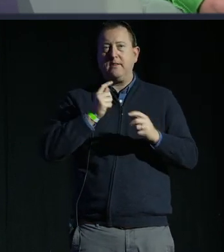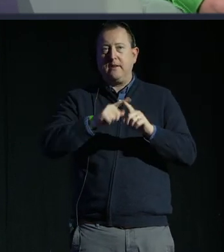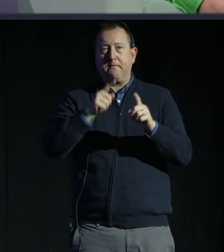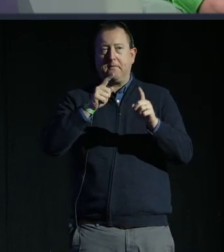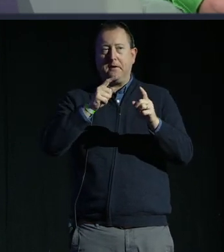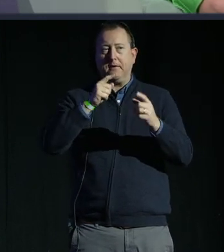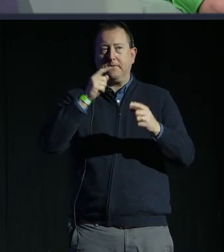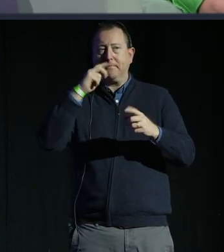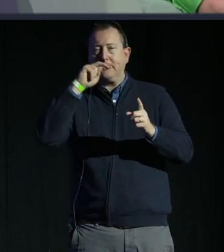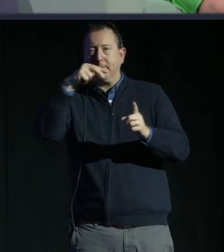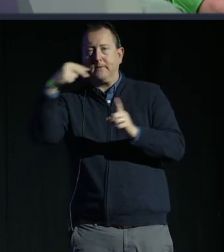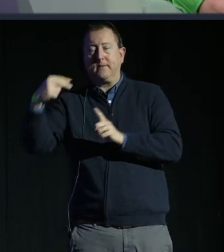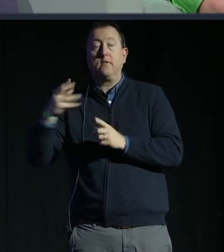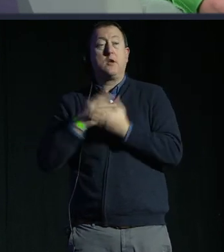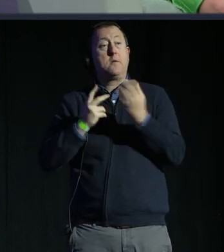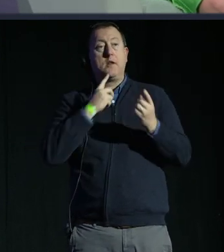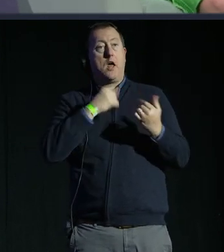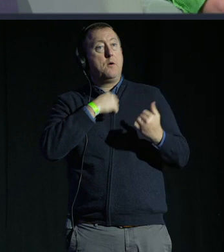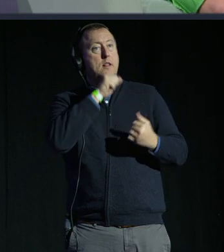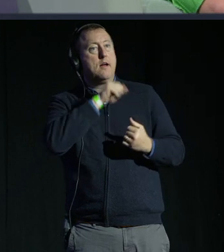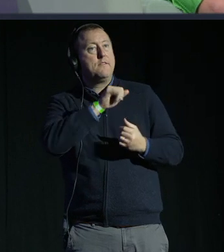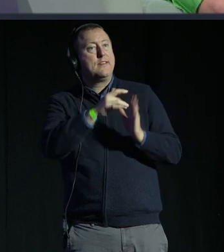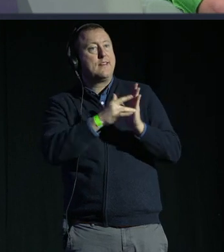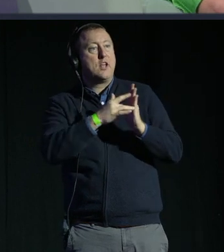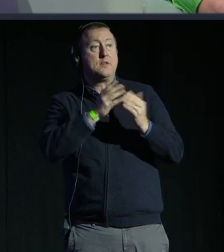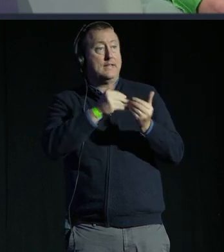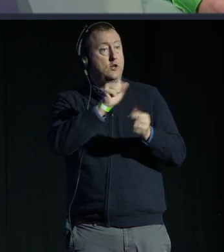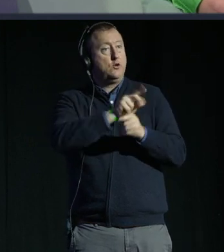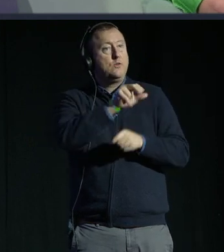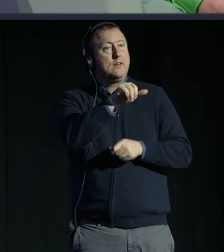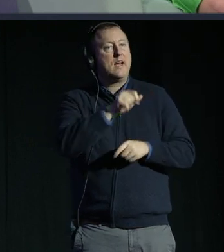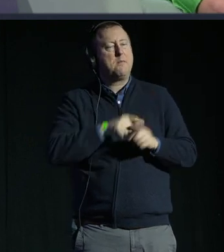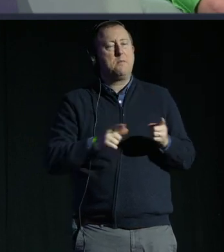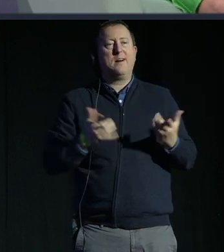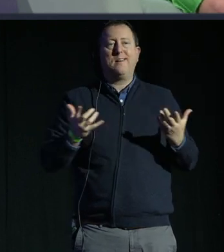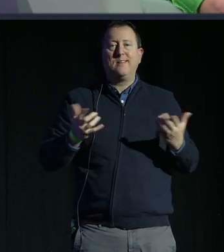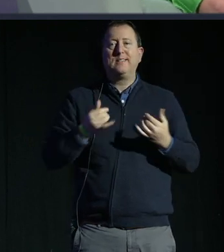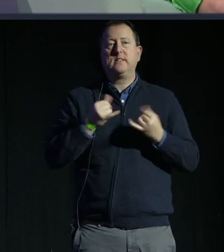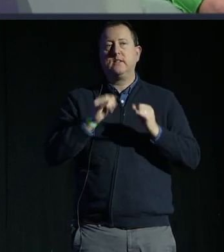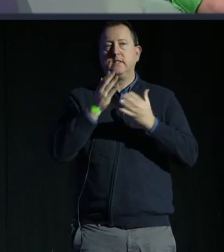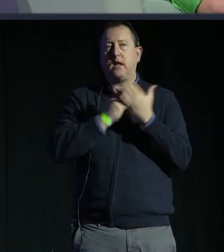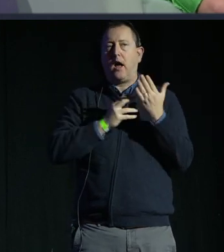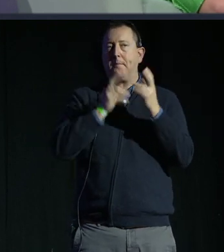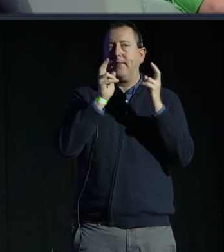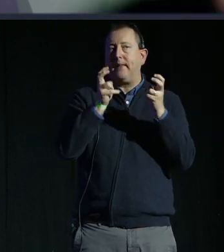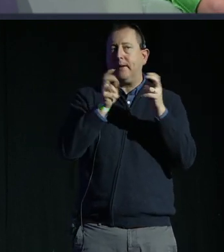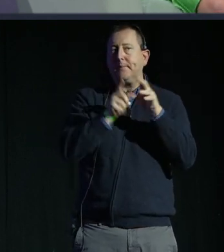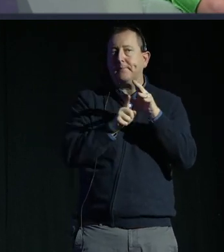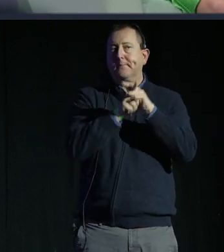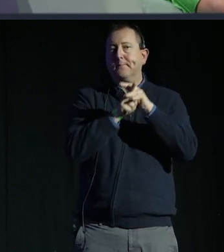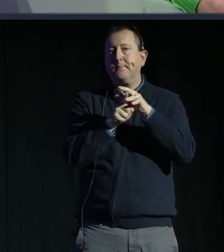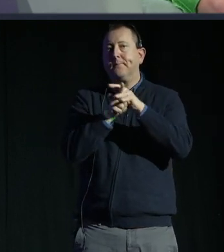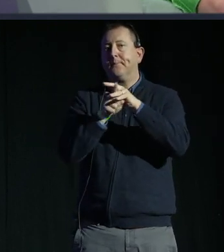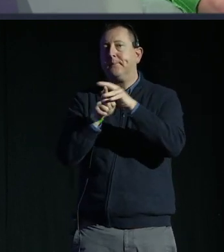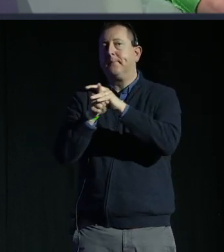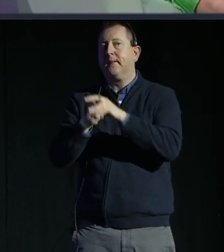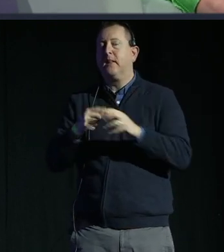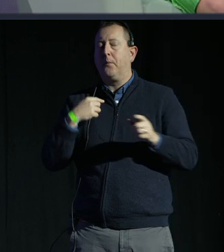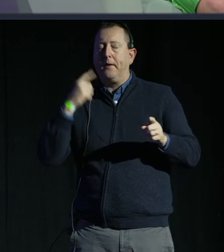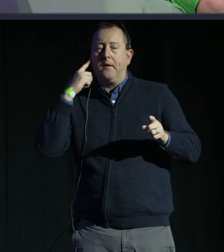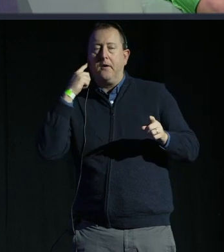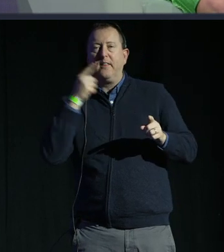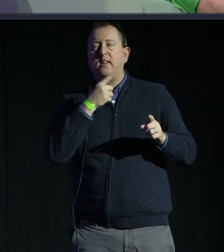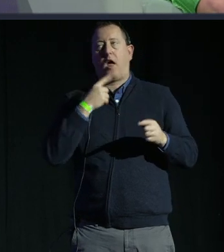new technology, it's easy to use, it solves our problems, but like there were these pervasive themes that we kept hearing over and over again. I don't trust